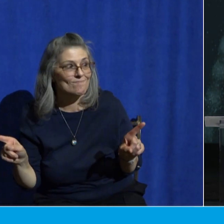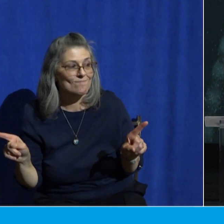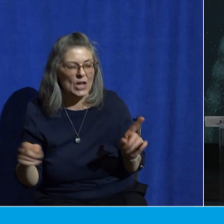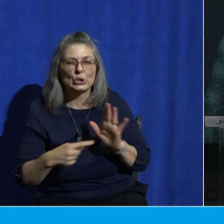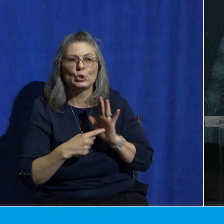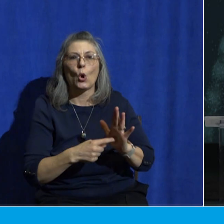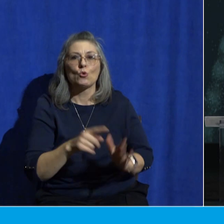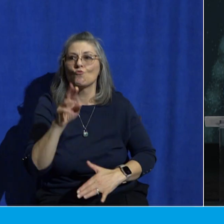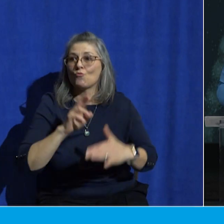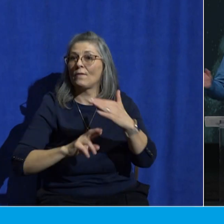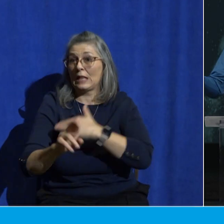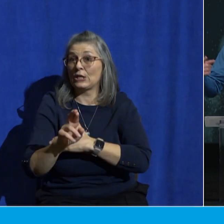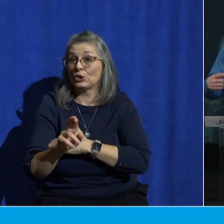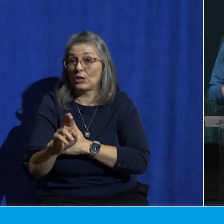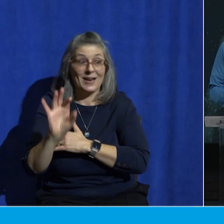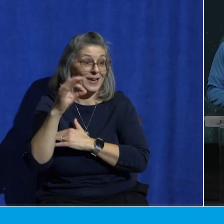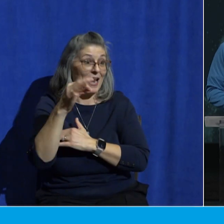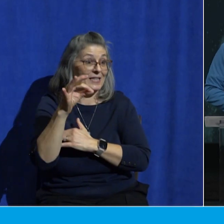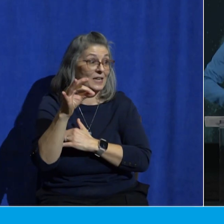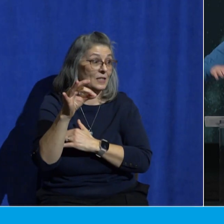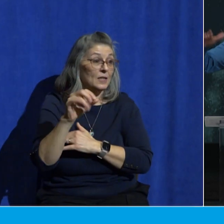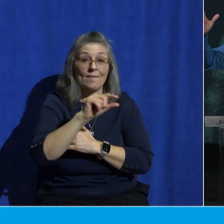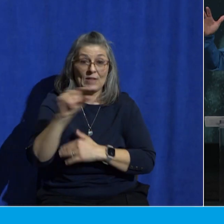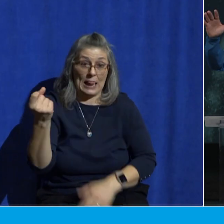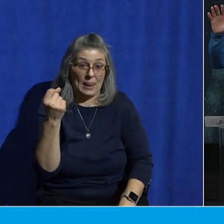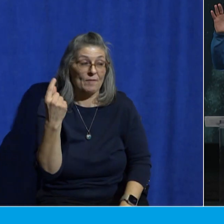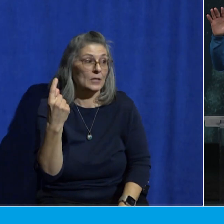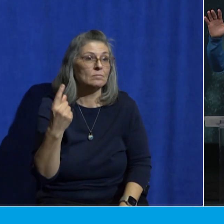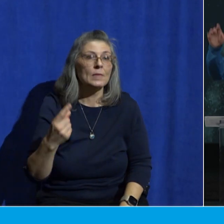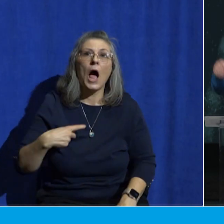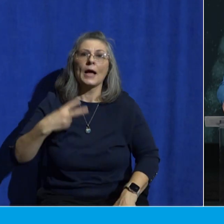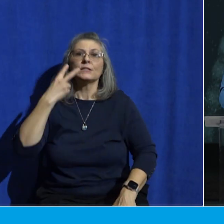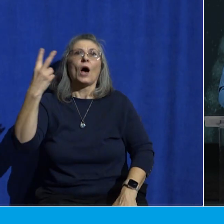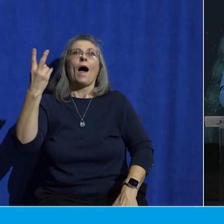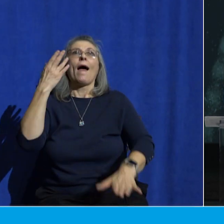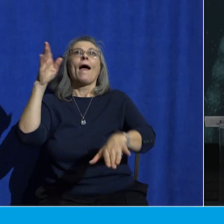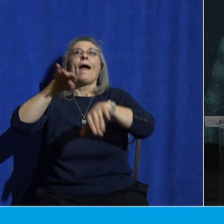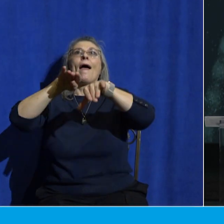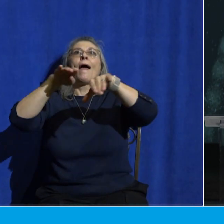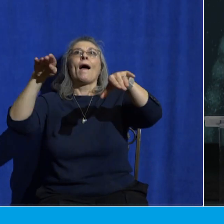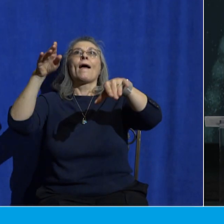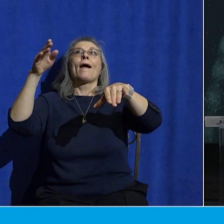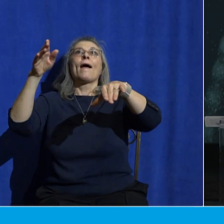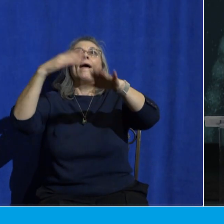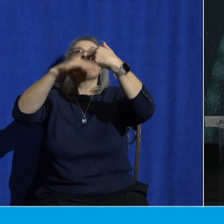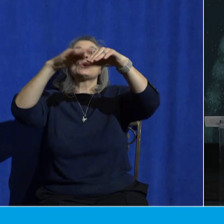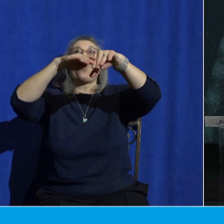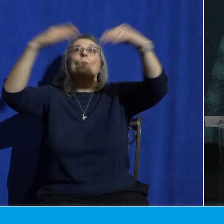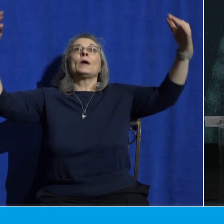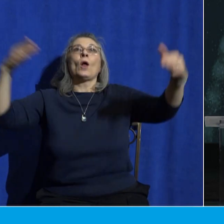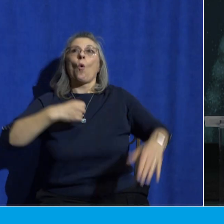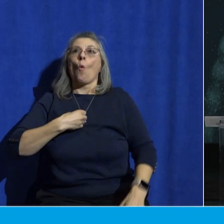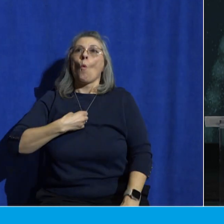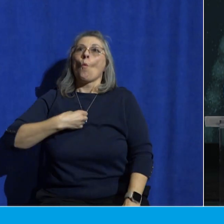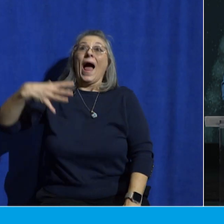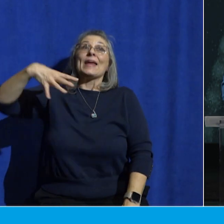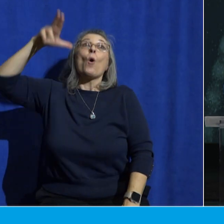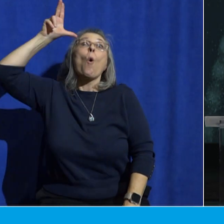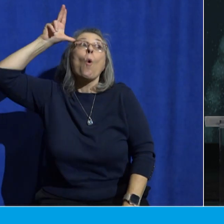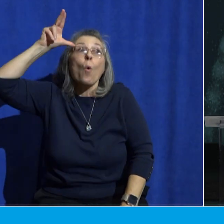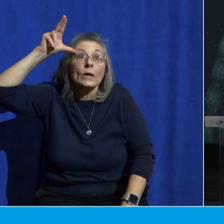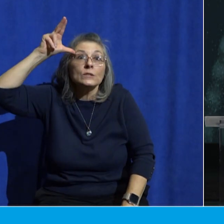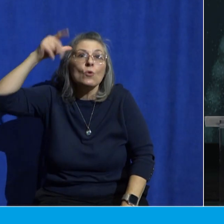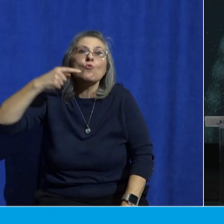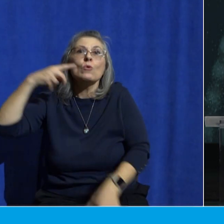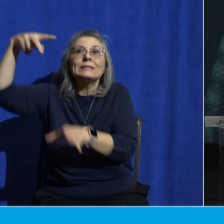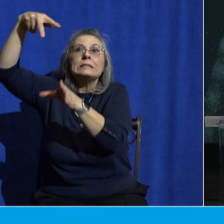show it to you. Revelation chapter 19, verse 11. I saw heaven open, and behold, a white horse. And the one sitting on it